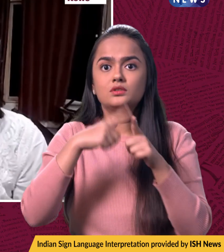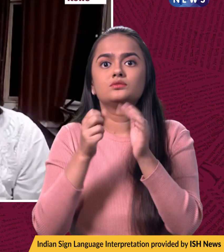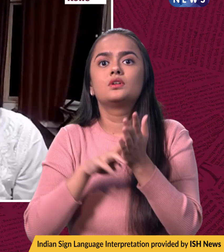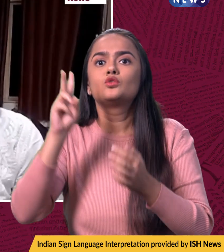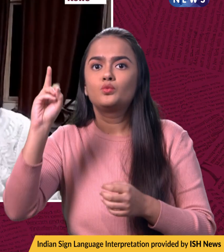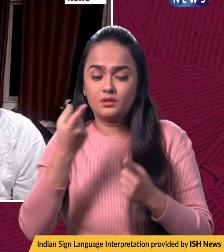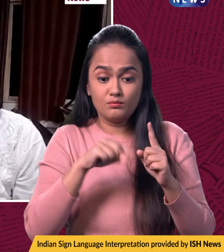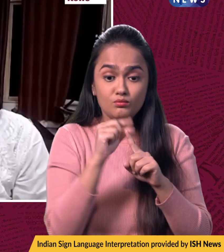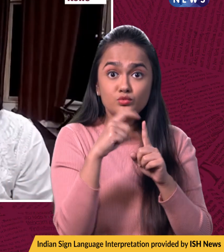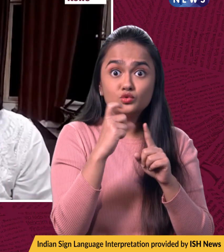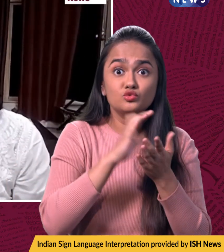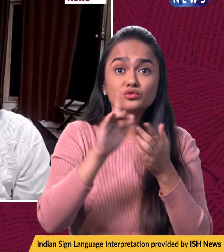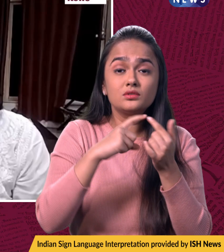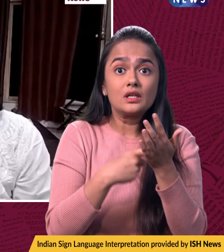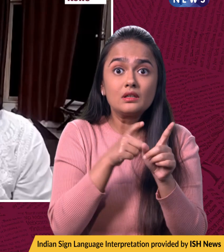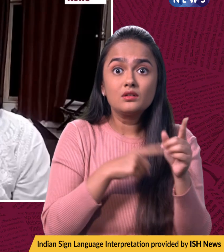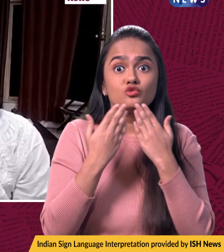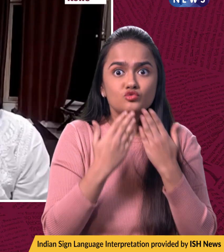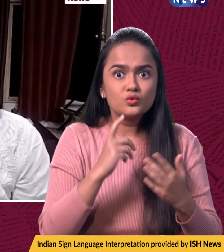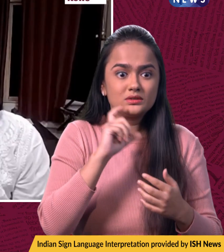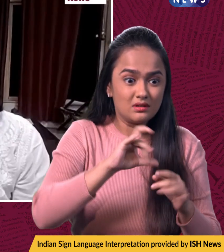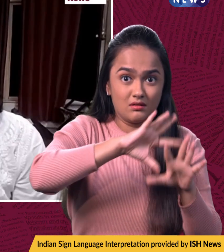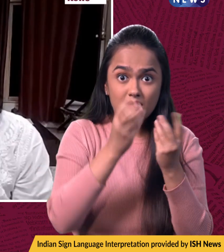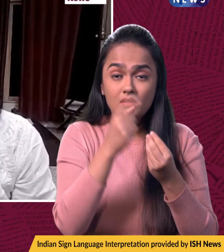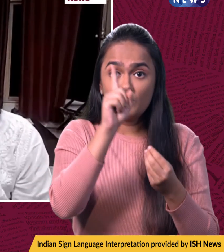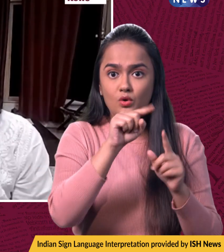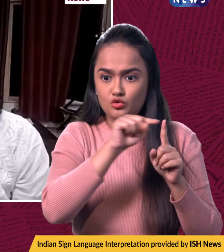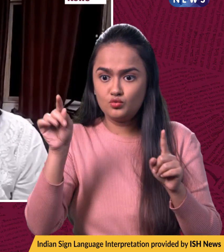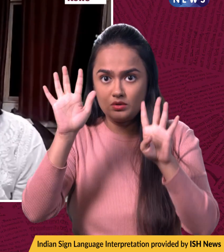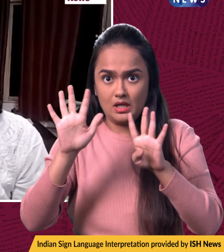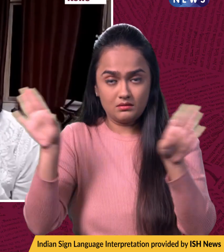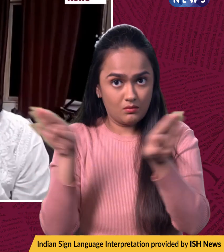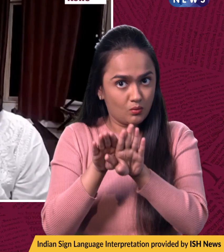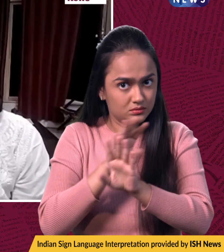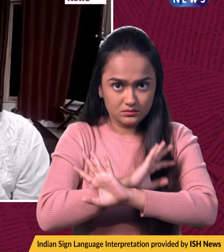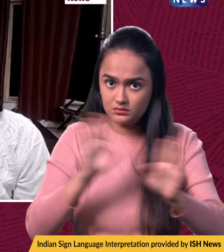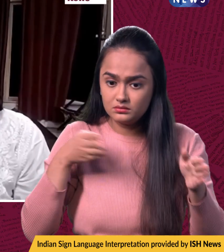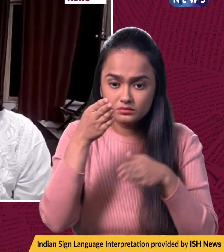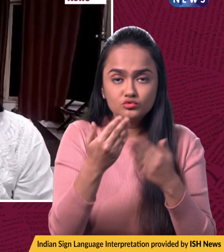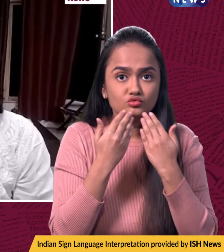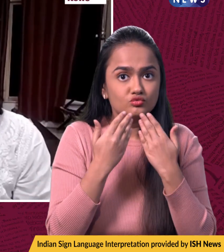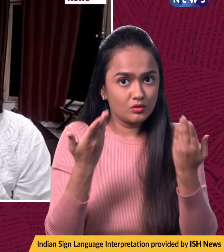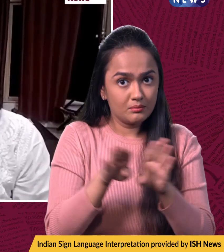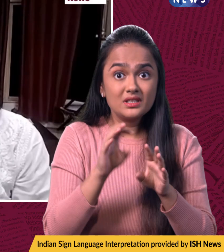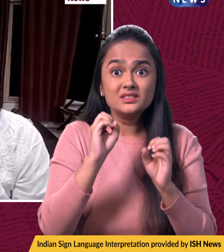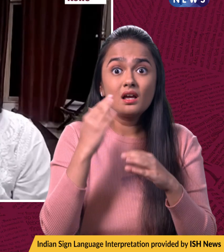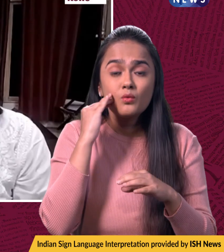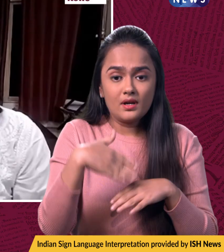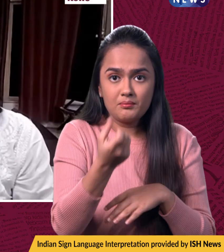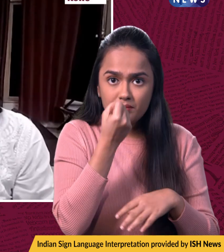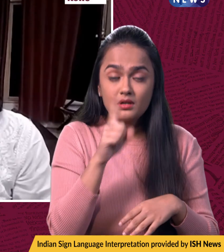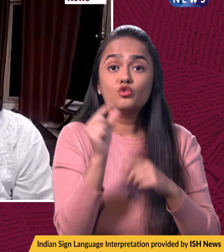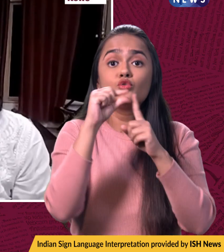20th. Puducherry has said that all schools with standards 1 to 9 will be closed for physical classes from